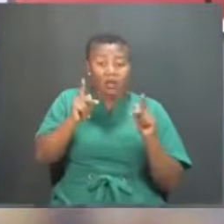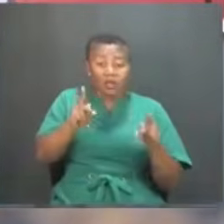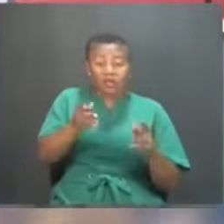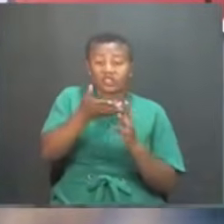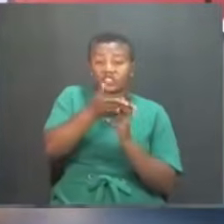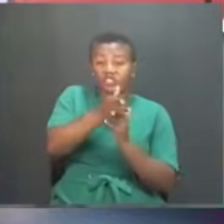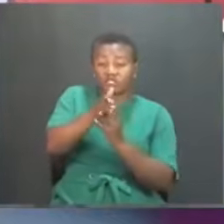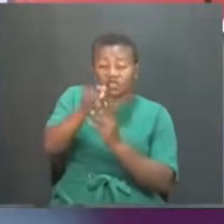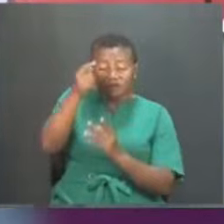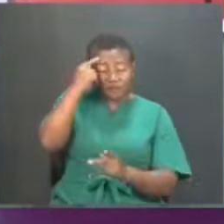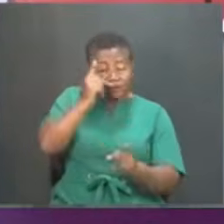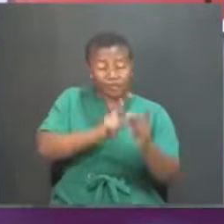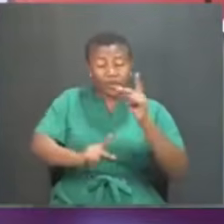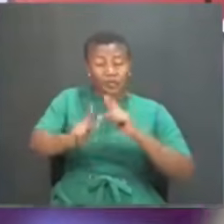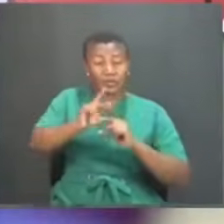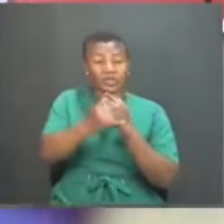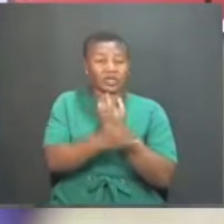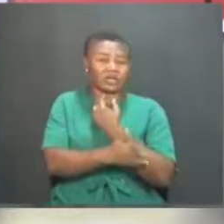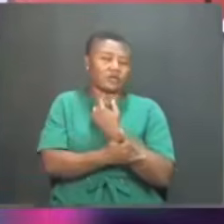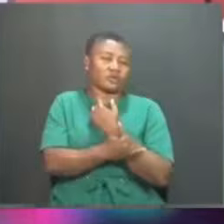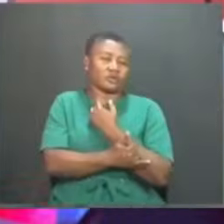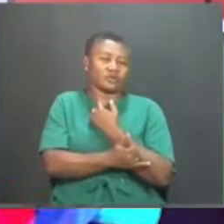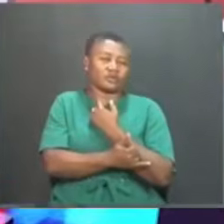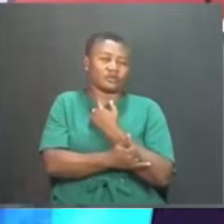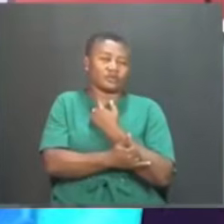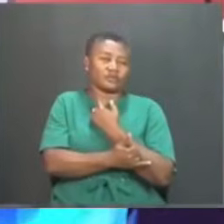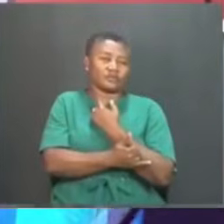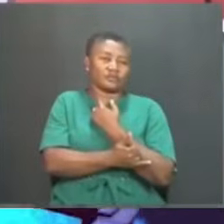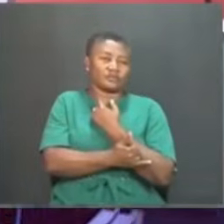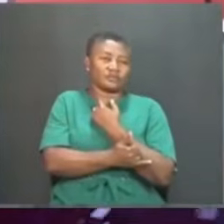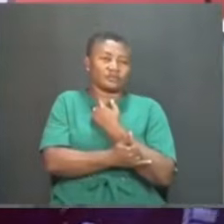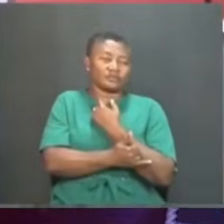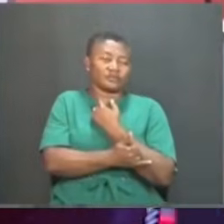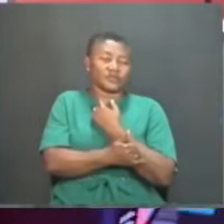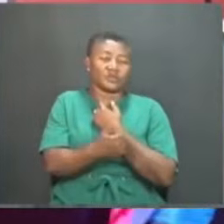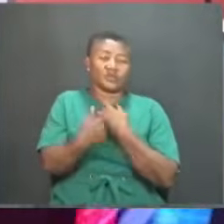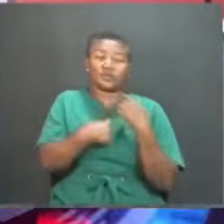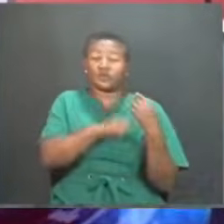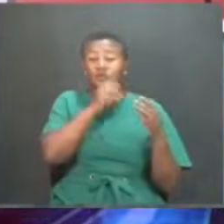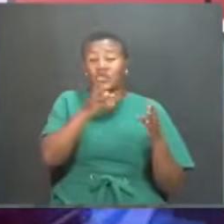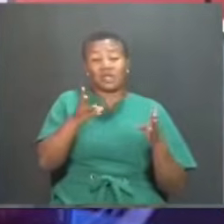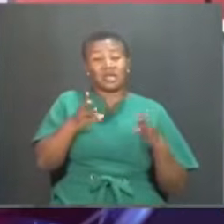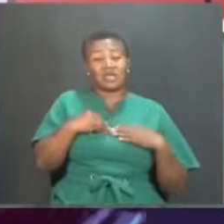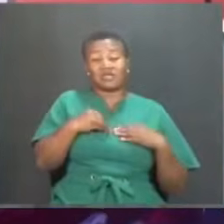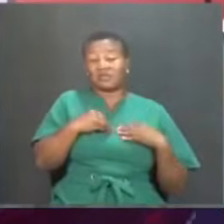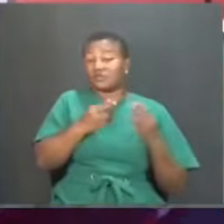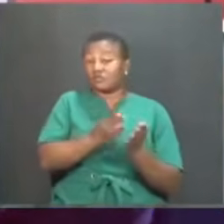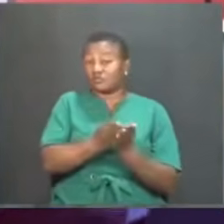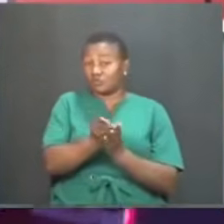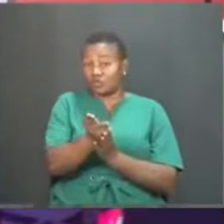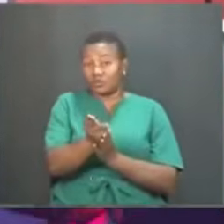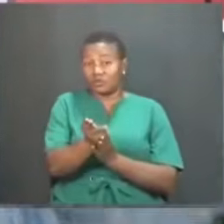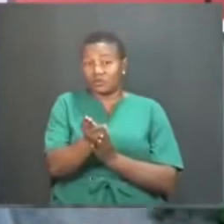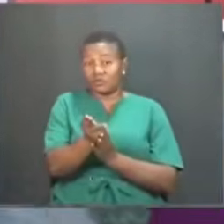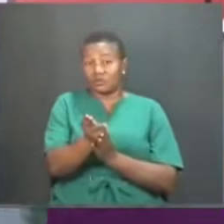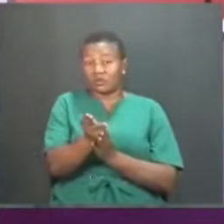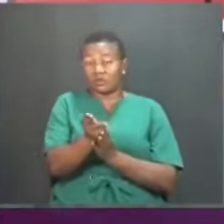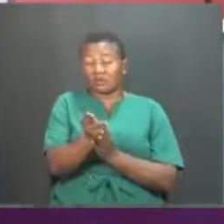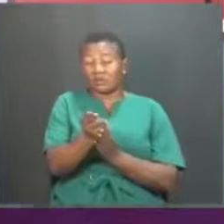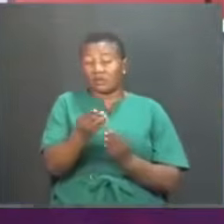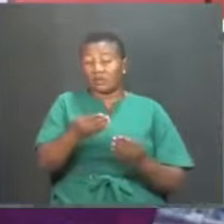country. Mr. Speaker, we may all shy away from the truth. But, Mr. Speaker, even out of